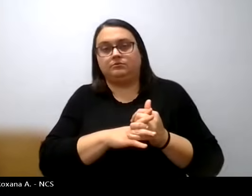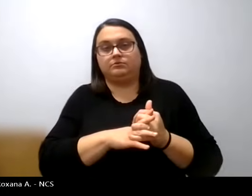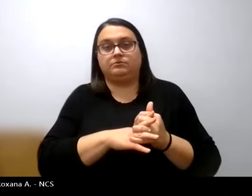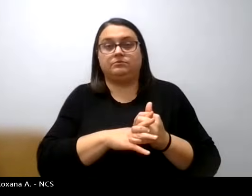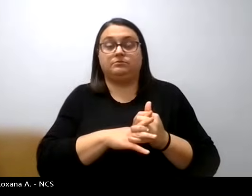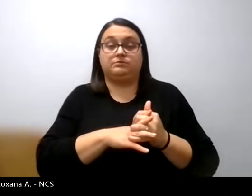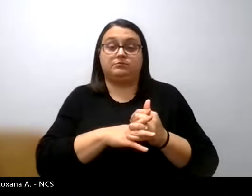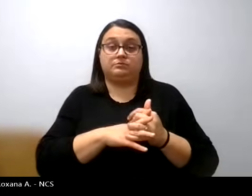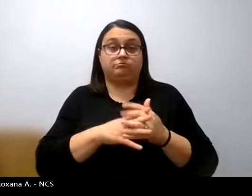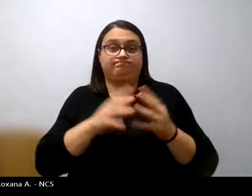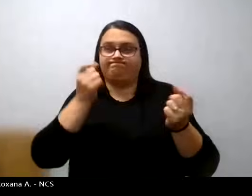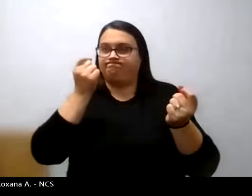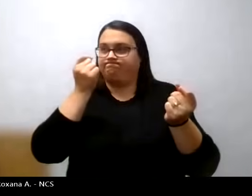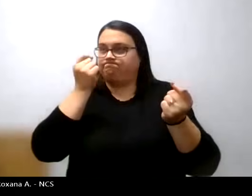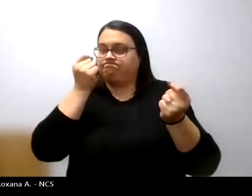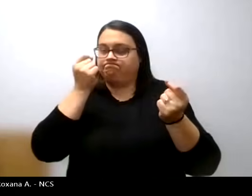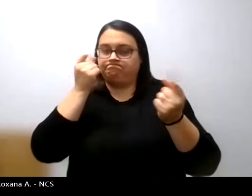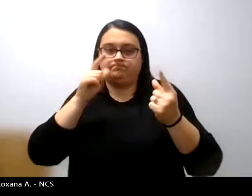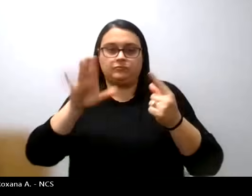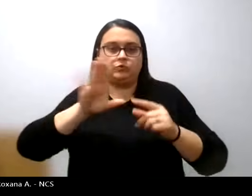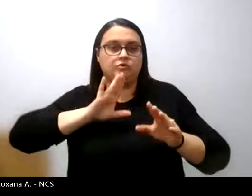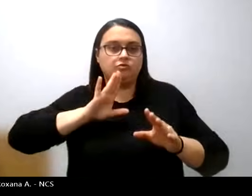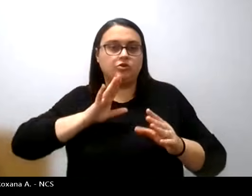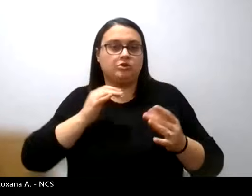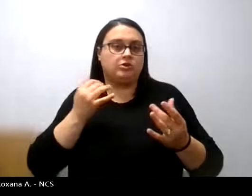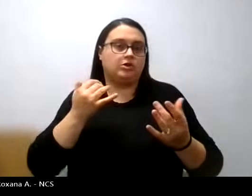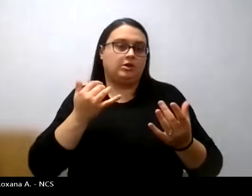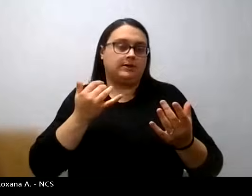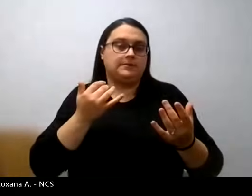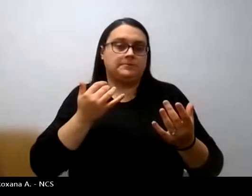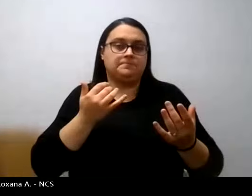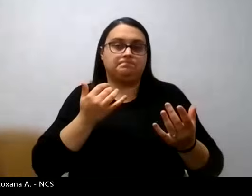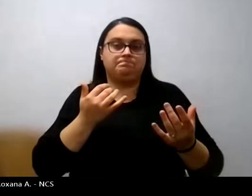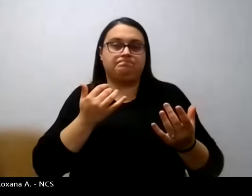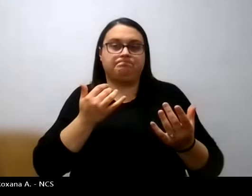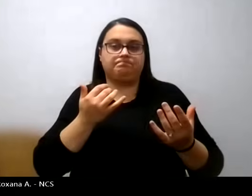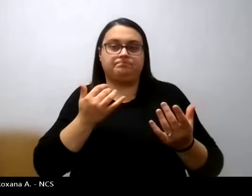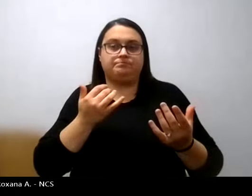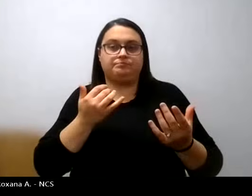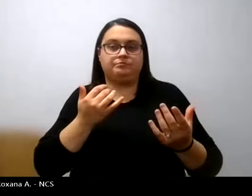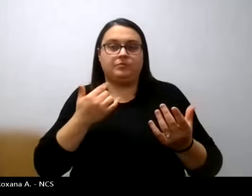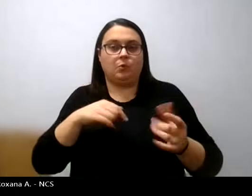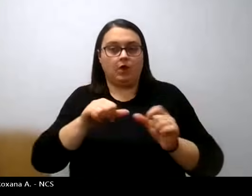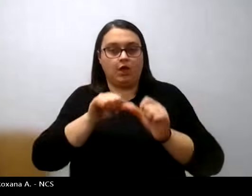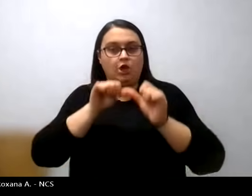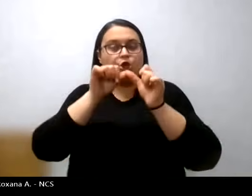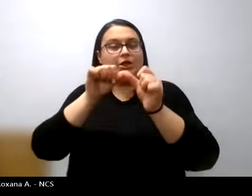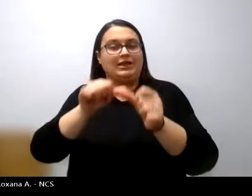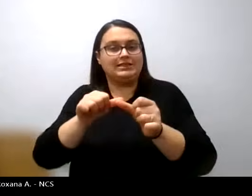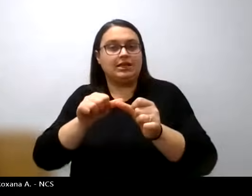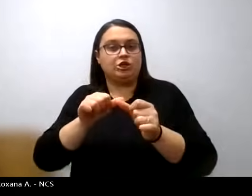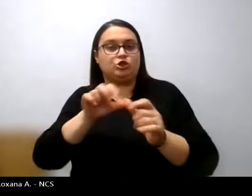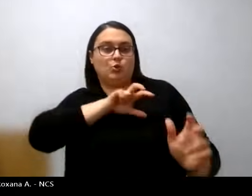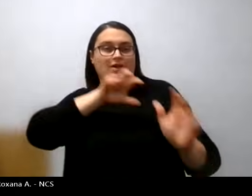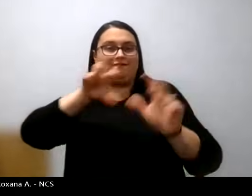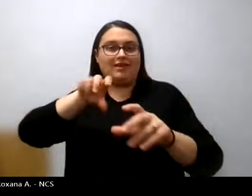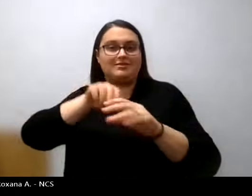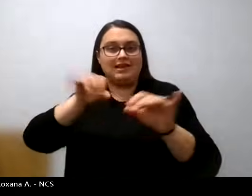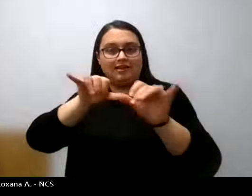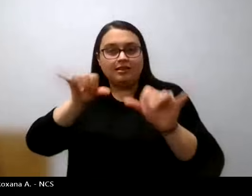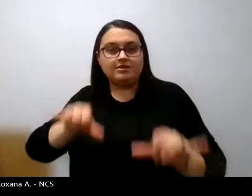Totally understand your frustration. I think, yeah, we're continuing to invest in the system to improve